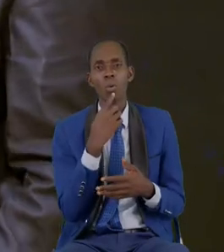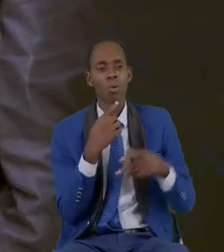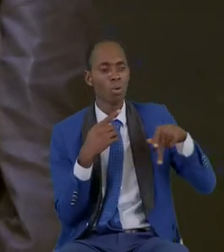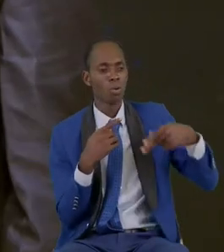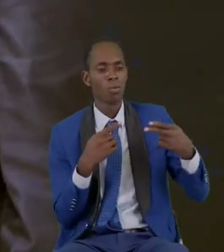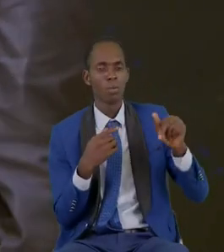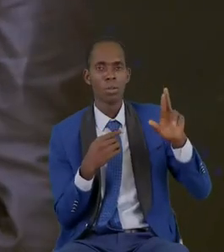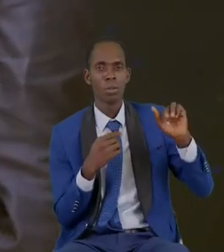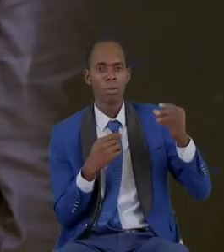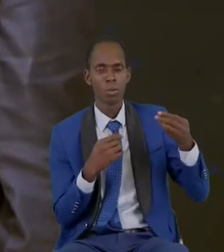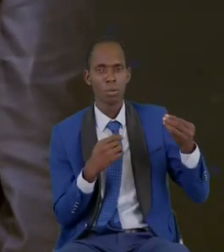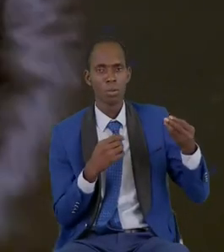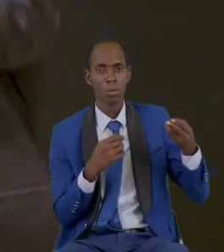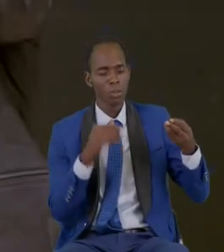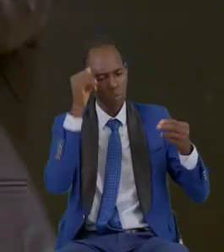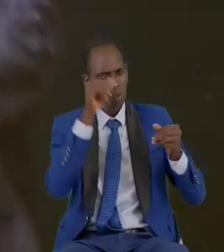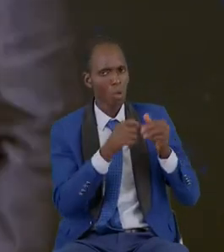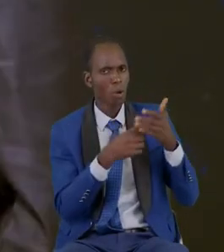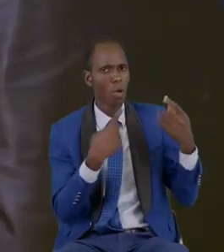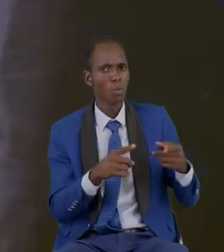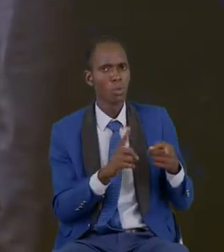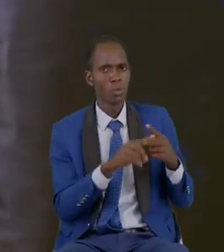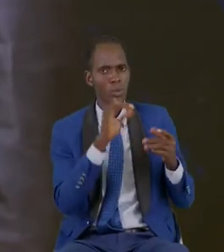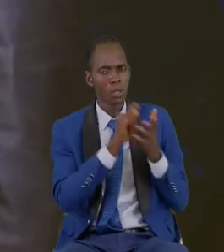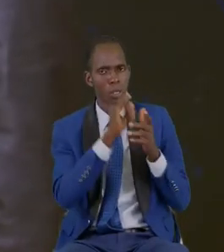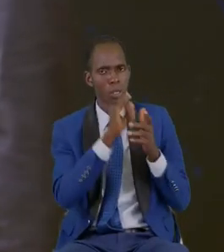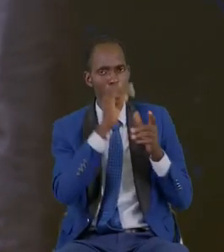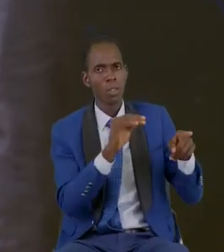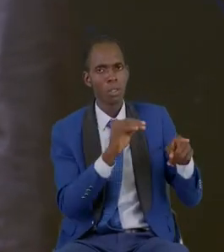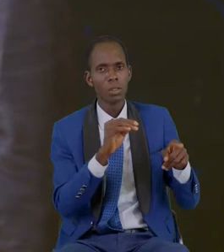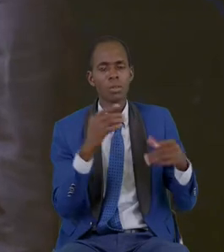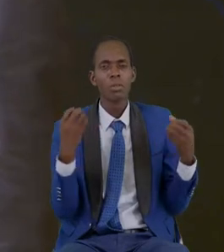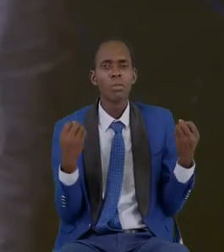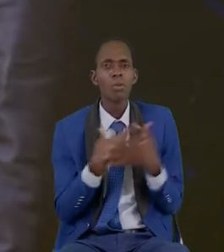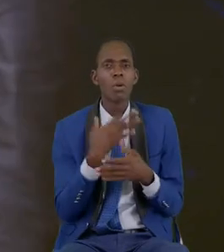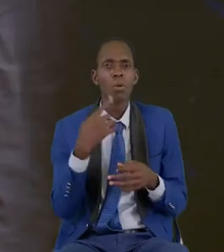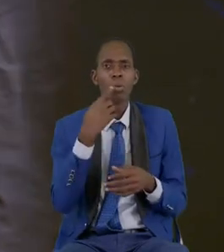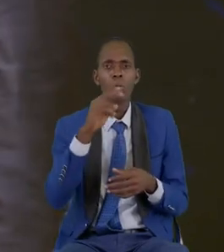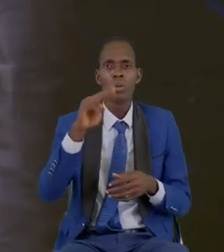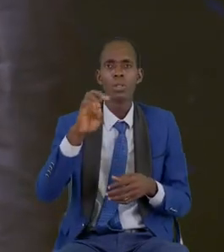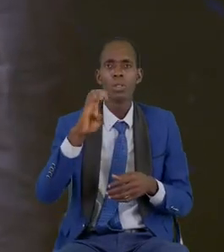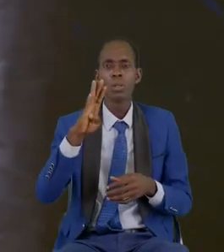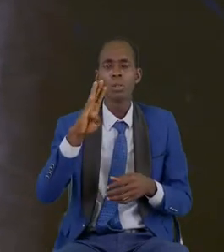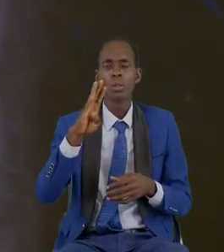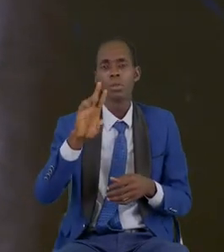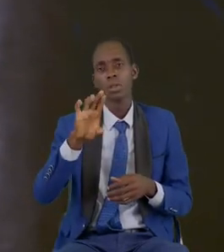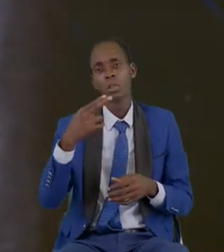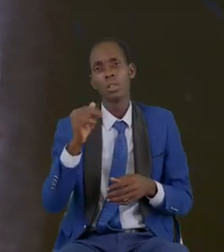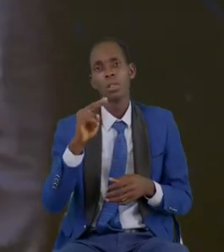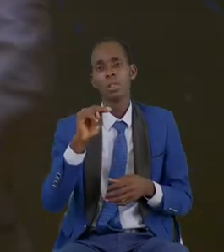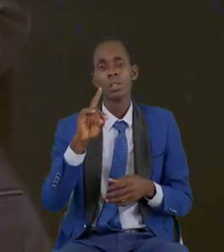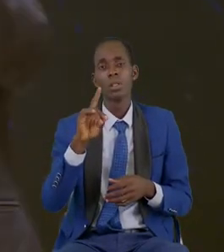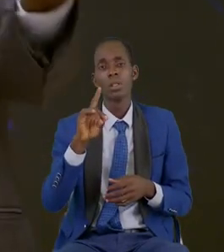How can we be afraid of him? Nebuchadnezzar, what are we afraid of? Look at the end. Are you afraid of